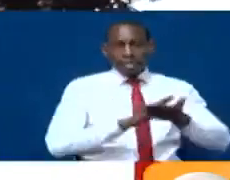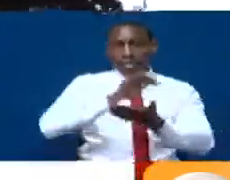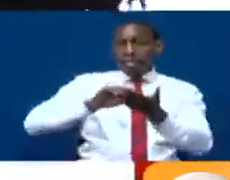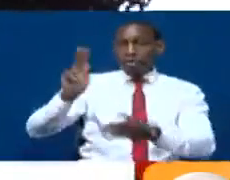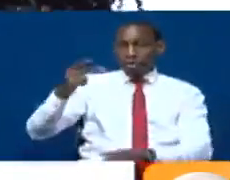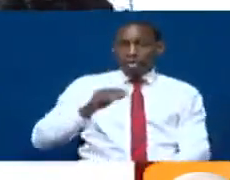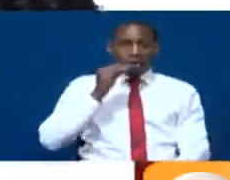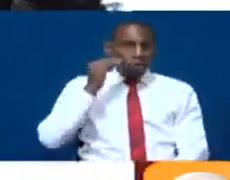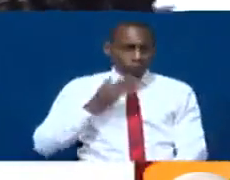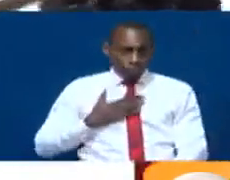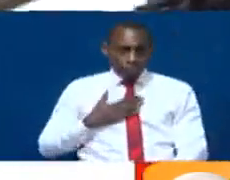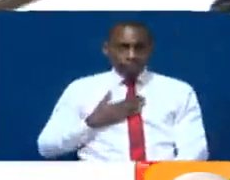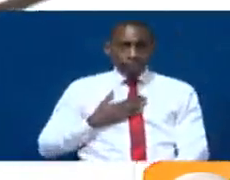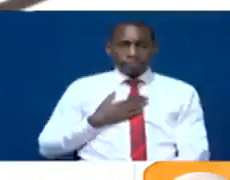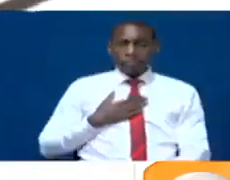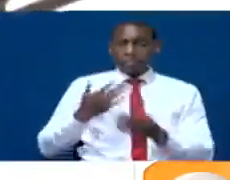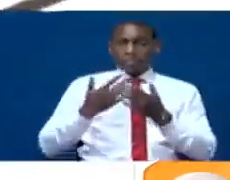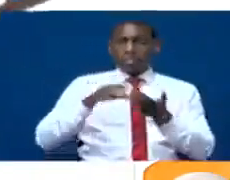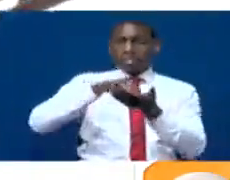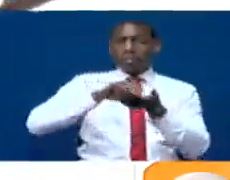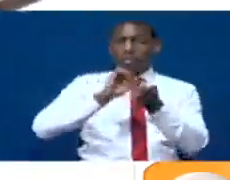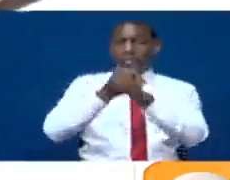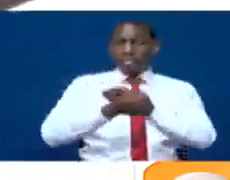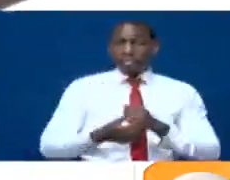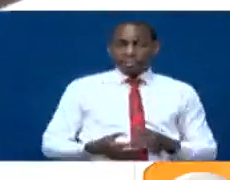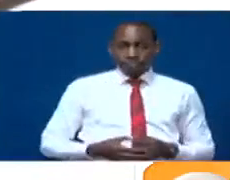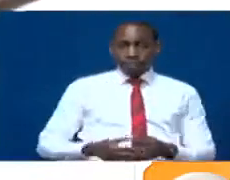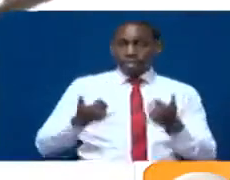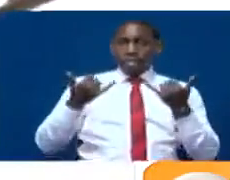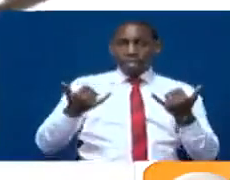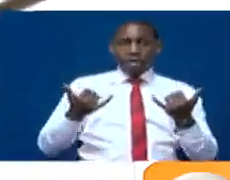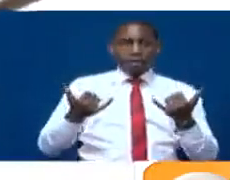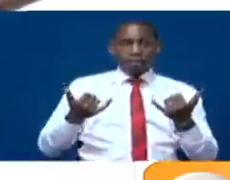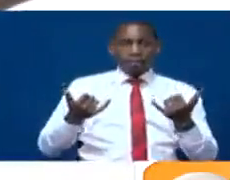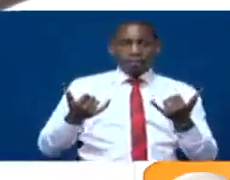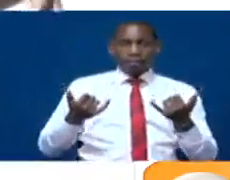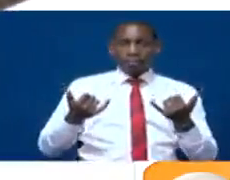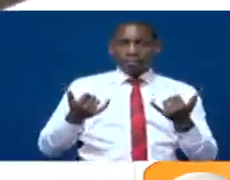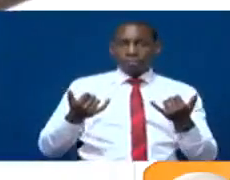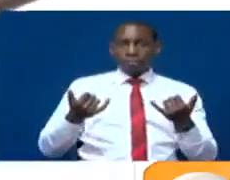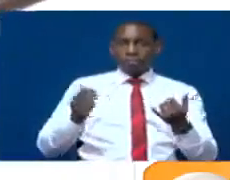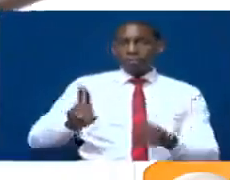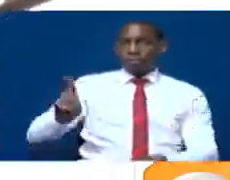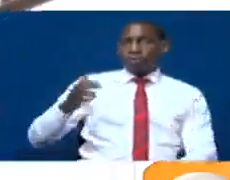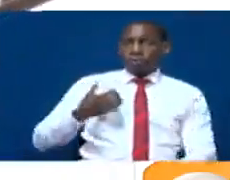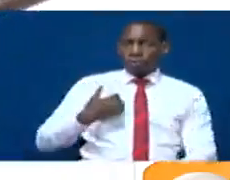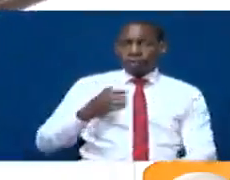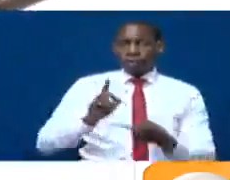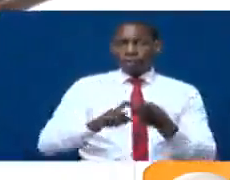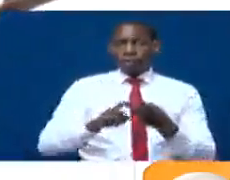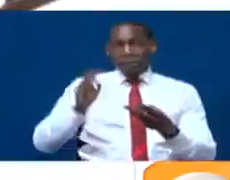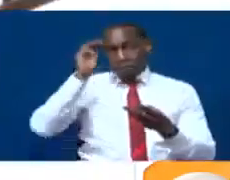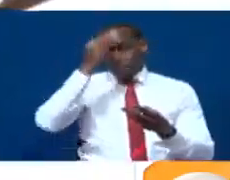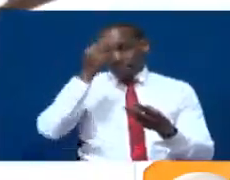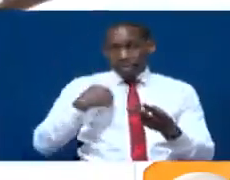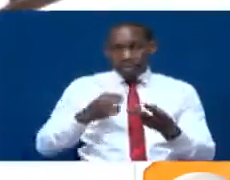tunatoka. Mambo imebadilika. Sasa tuko na Uhuru, tuko na Mother Karua, tuko